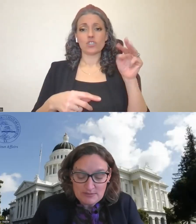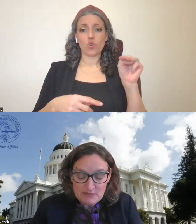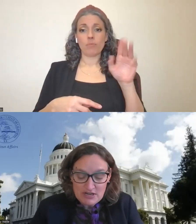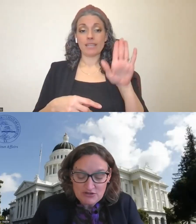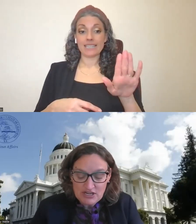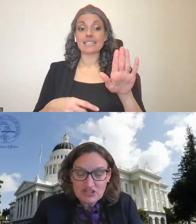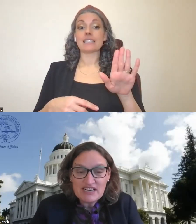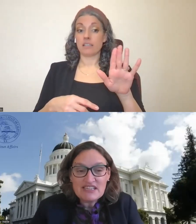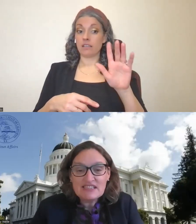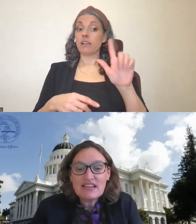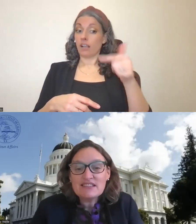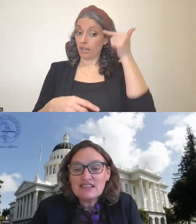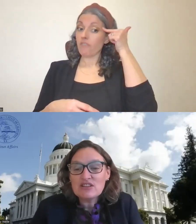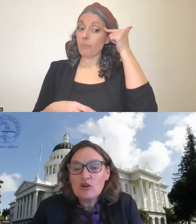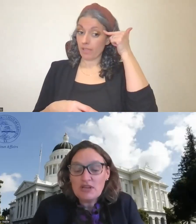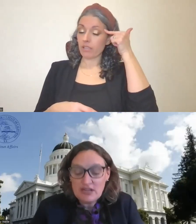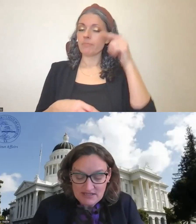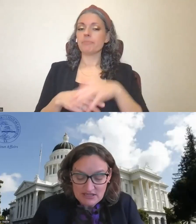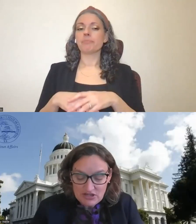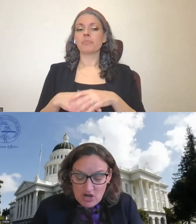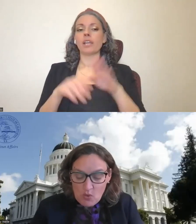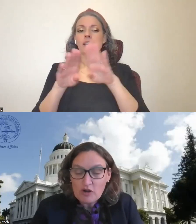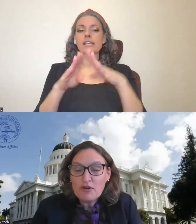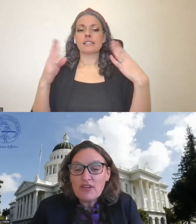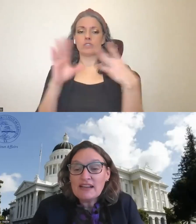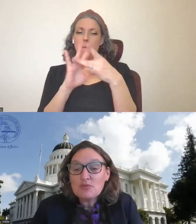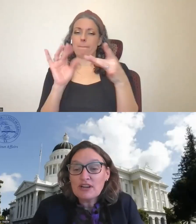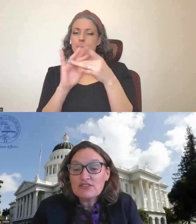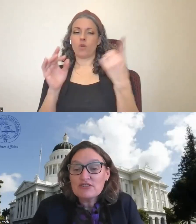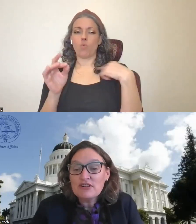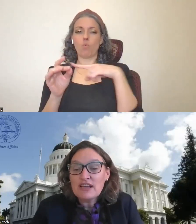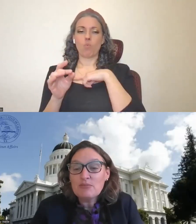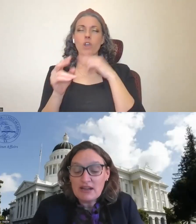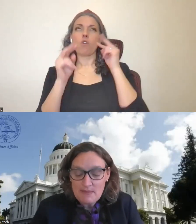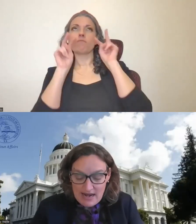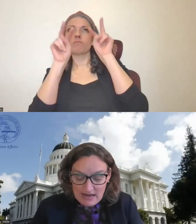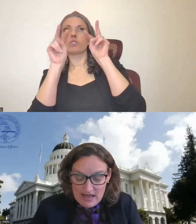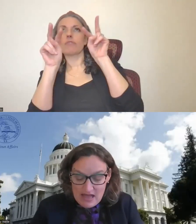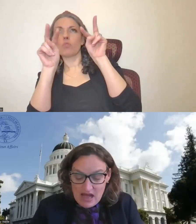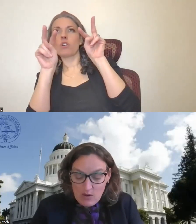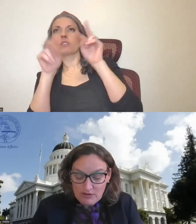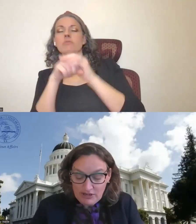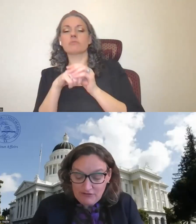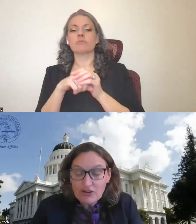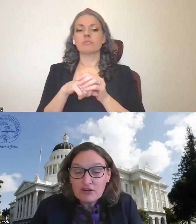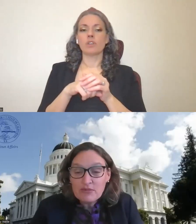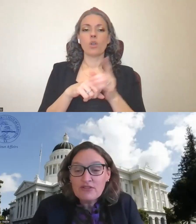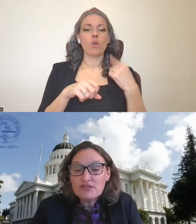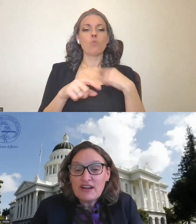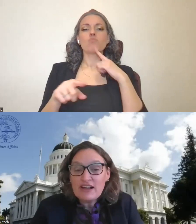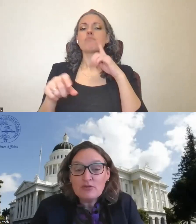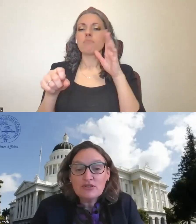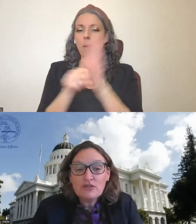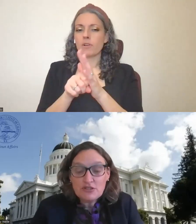Governor Newsom's administration. And as he says in his opening message, we are both aspirational and pragmatic. We reaffirm